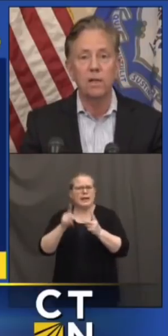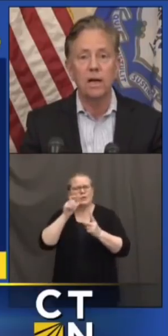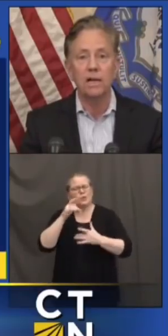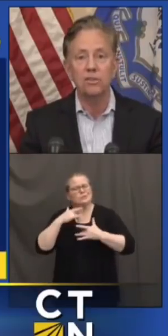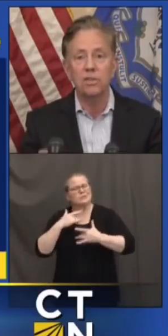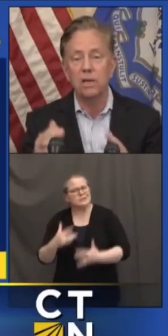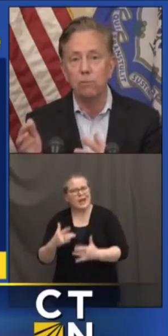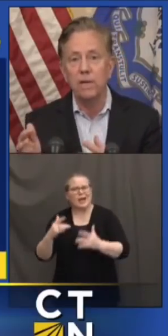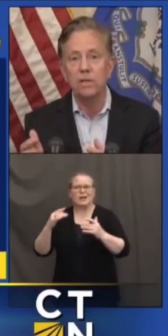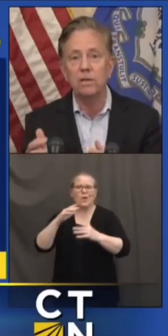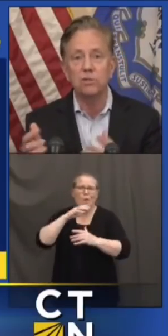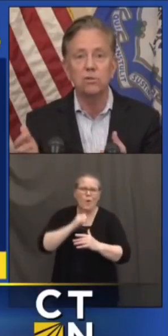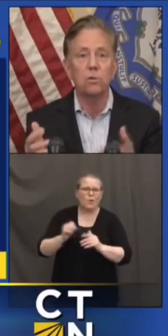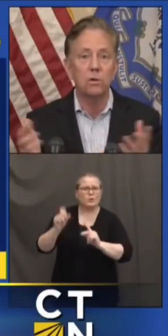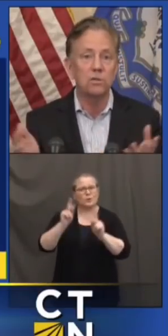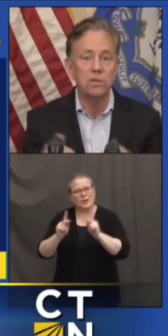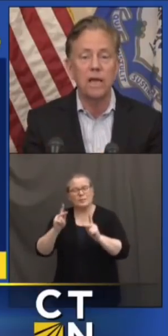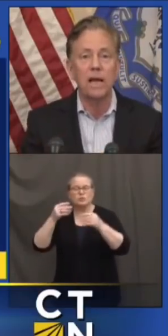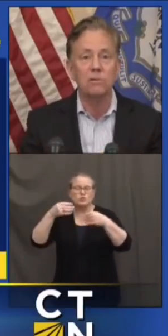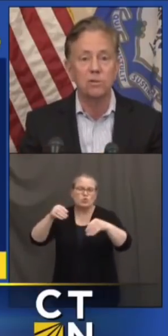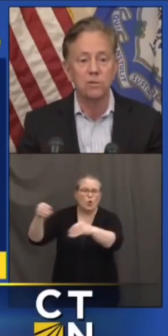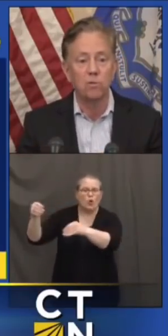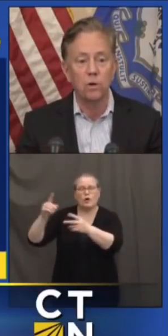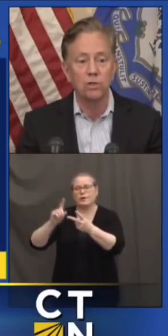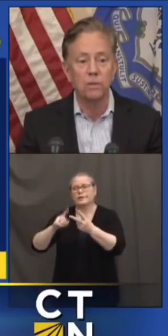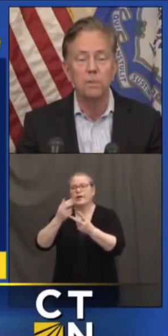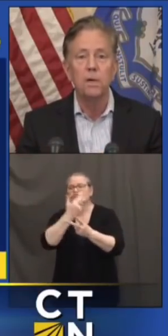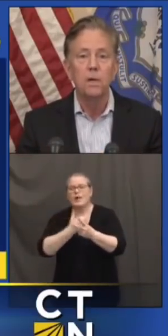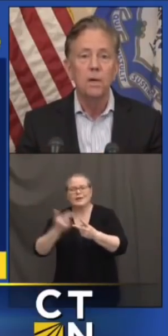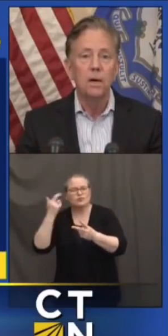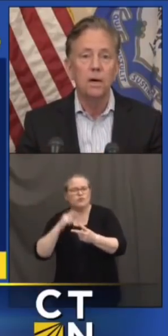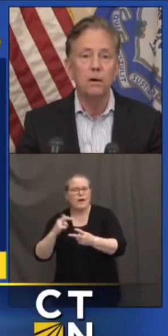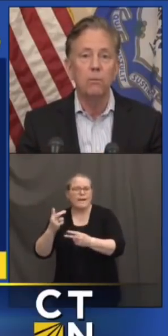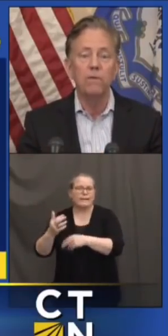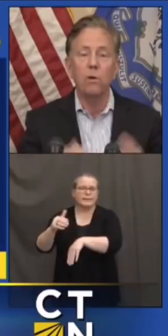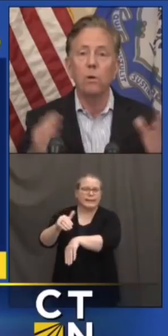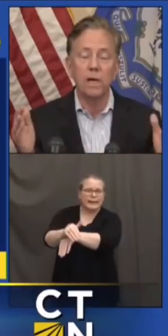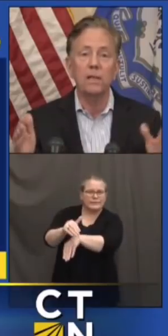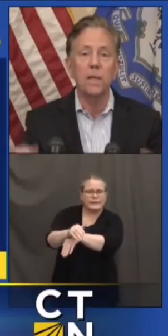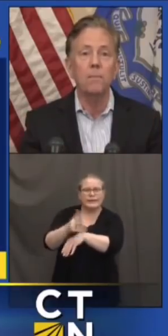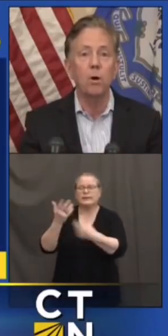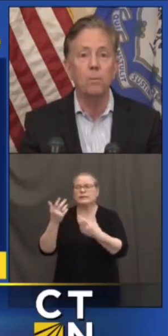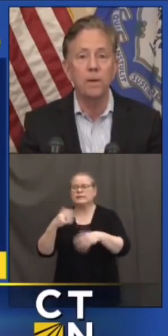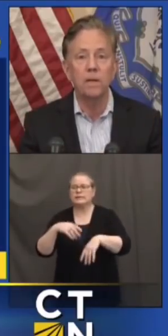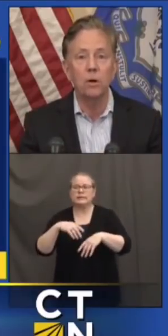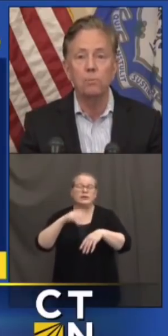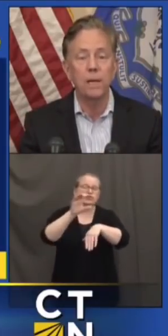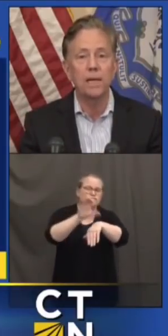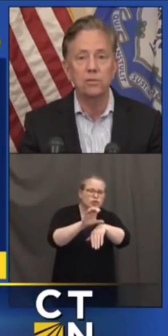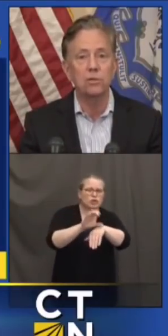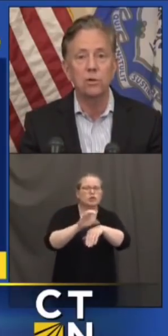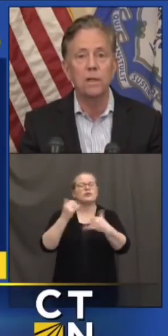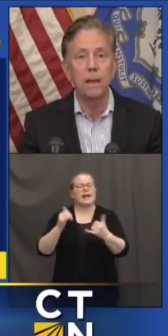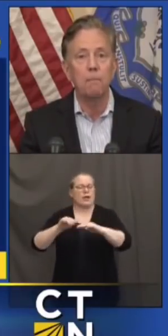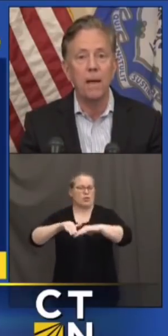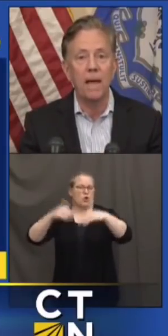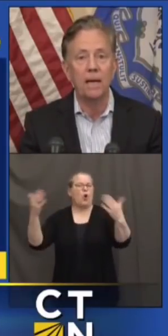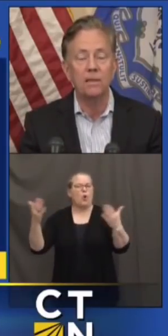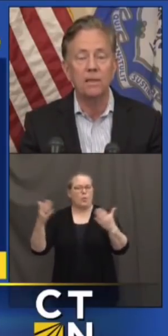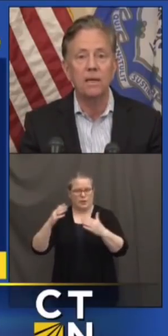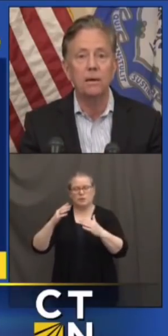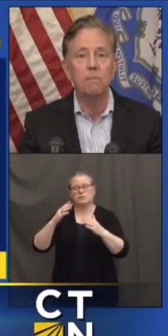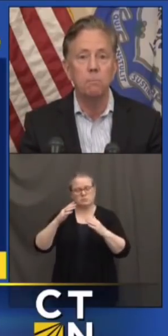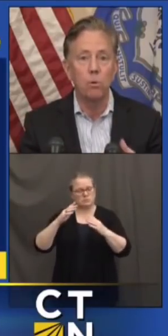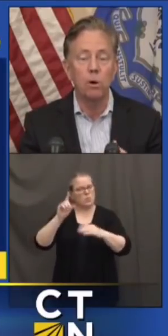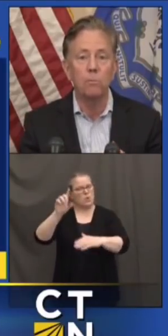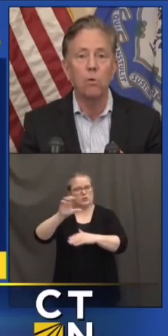11 o'clock, say retail stores, say houses of worship, we've got them open and no plans to turn that back. I